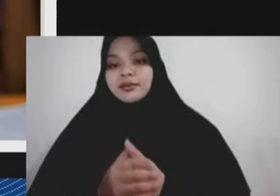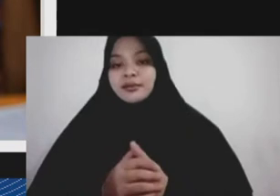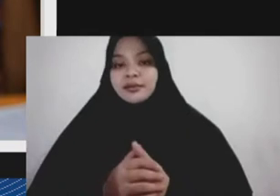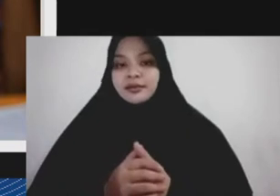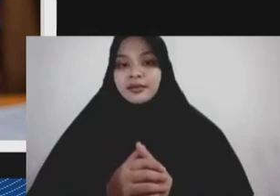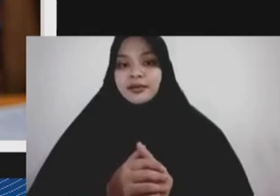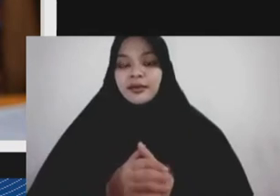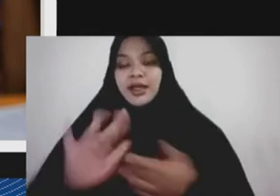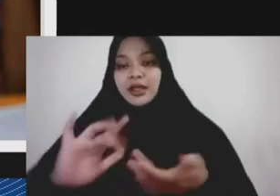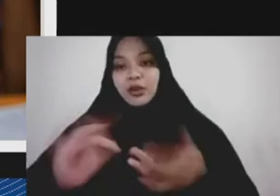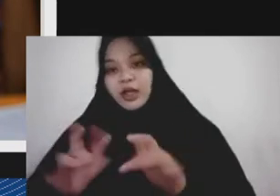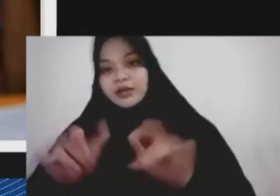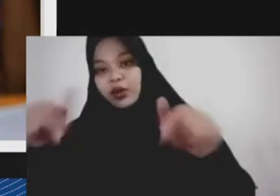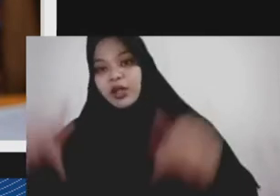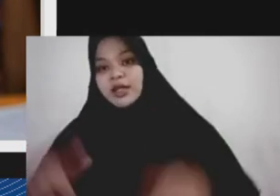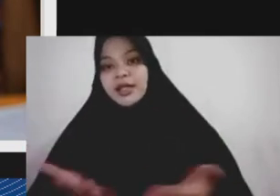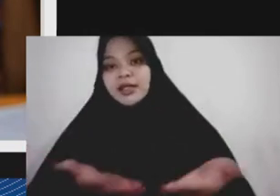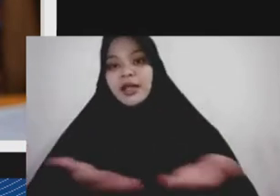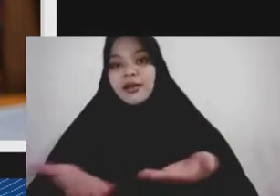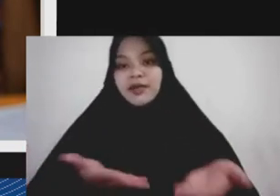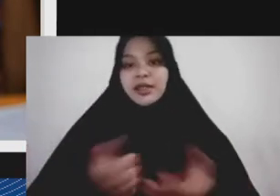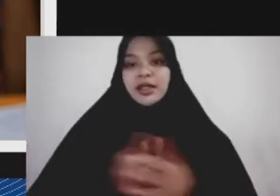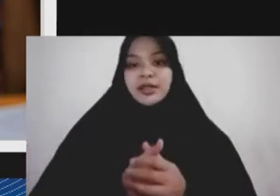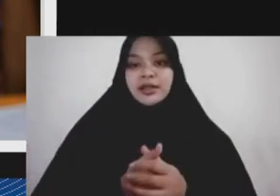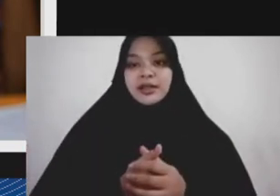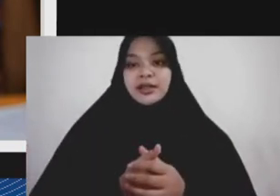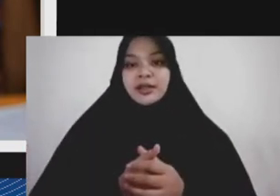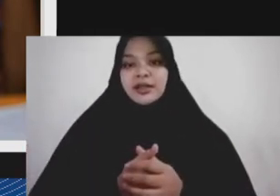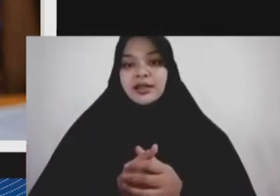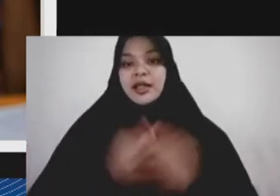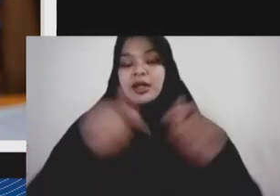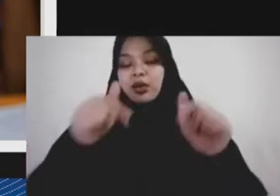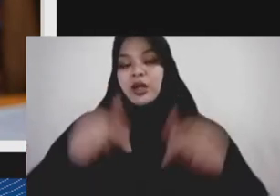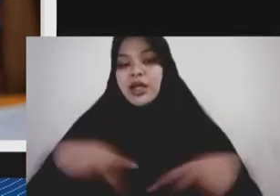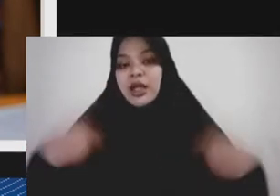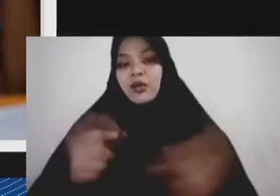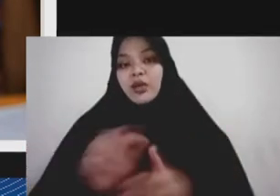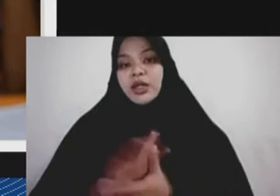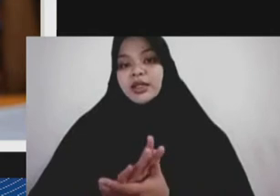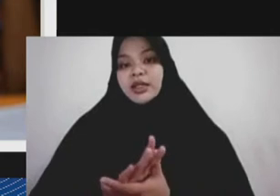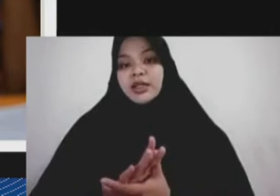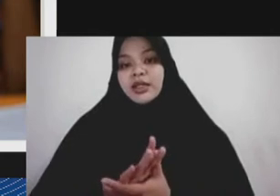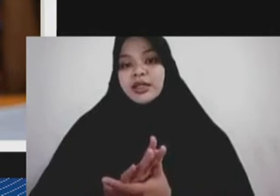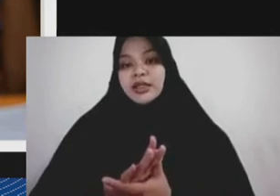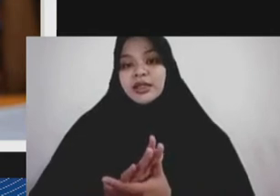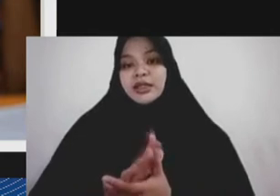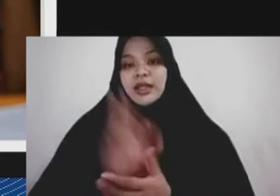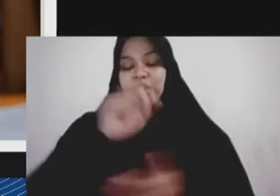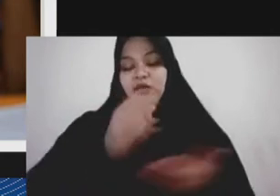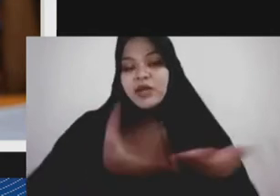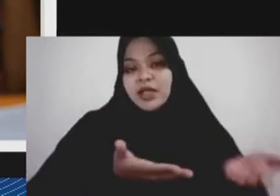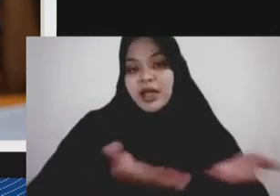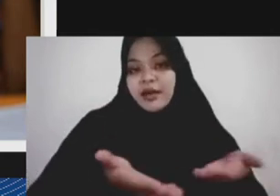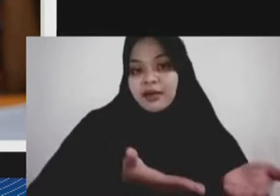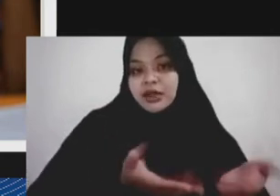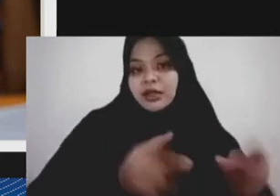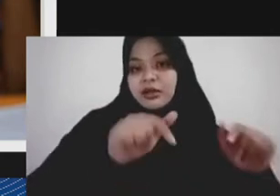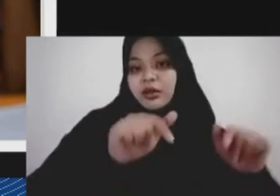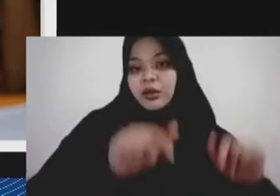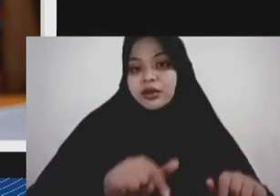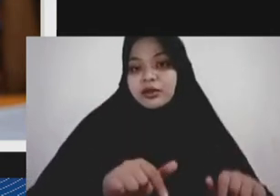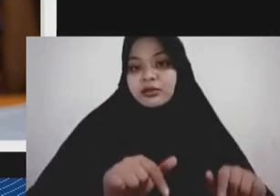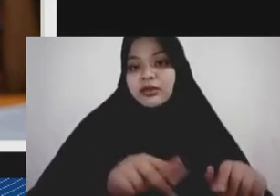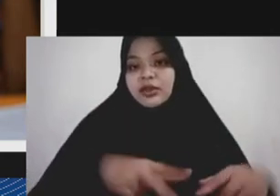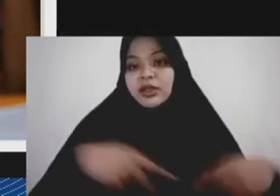and remote services, and need to ensure that services are being established